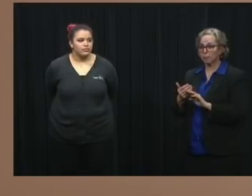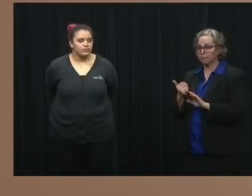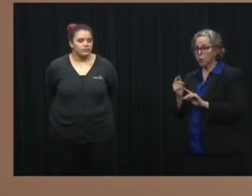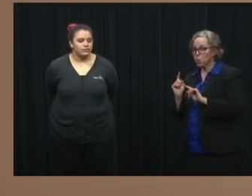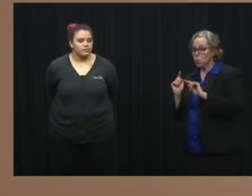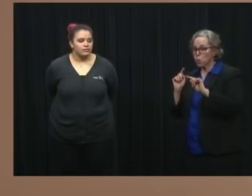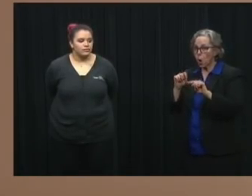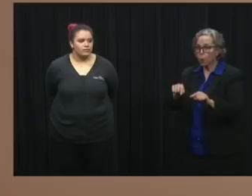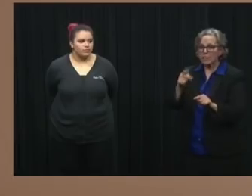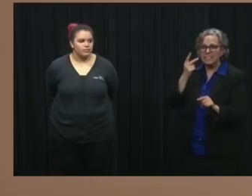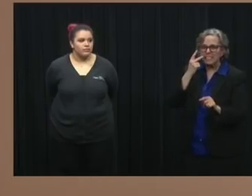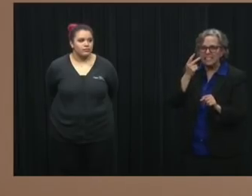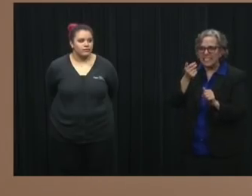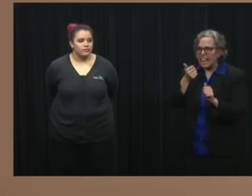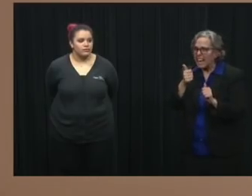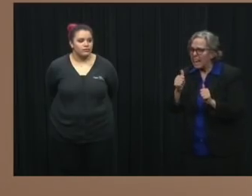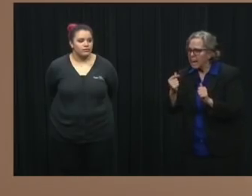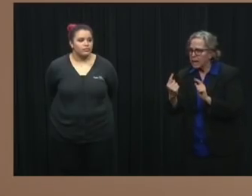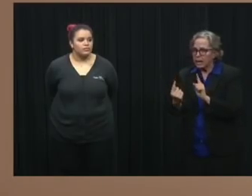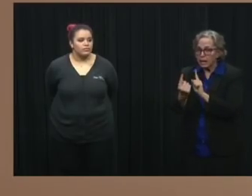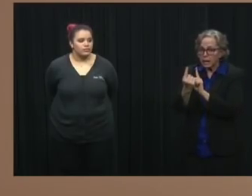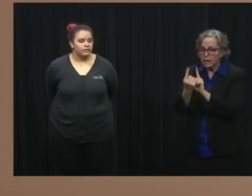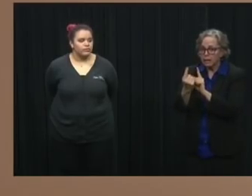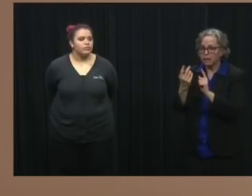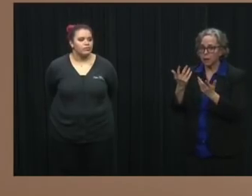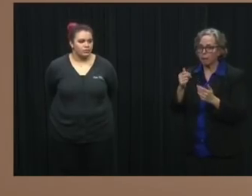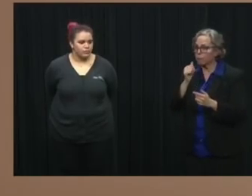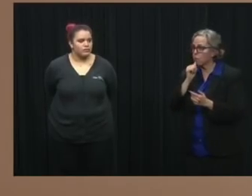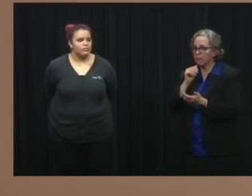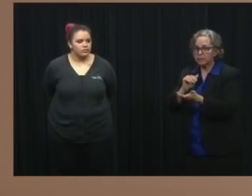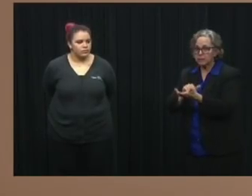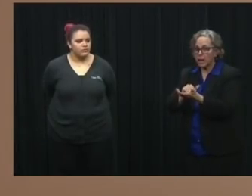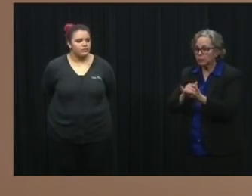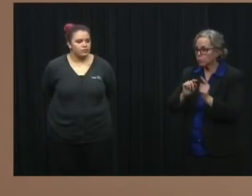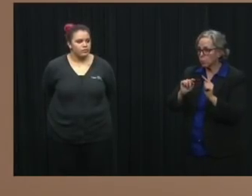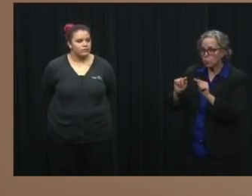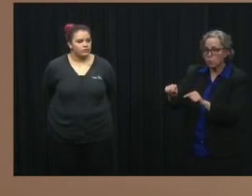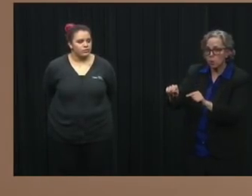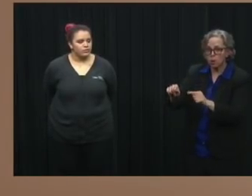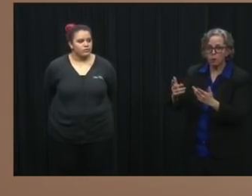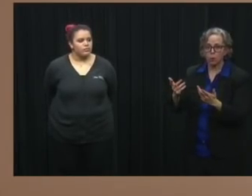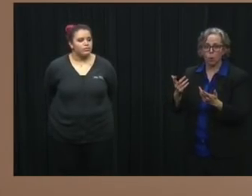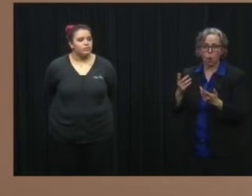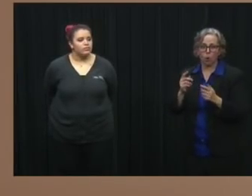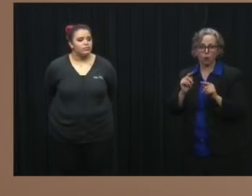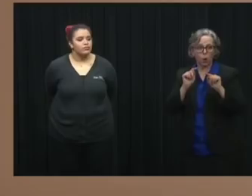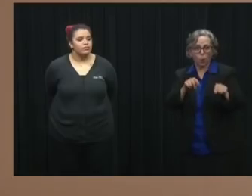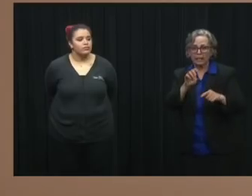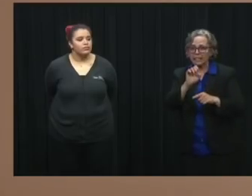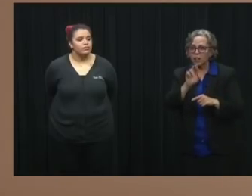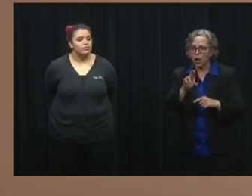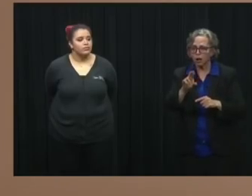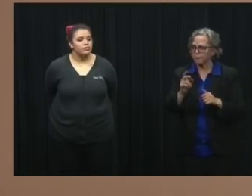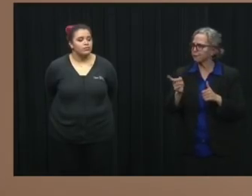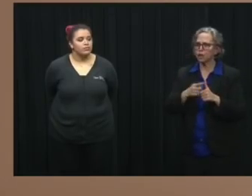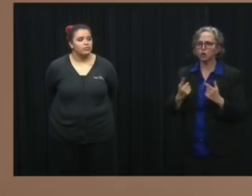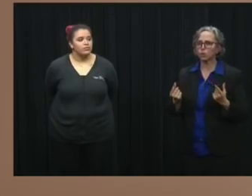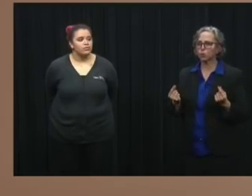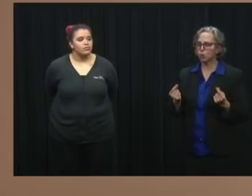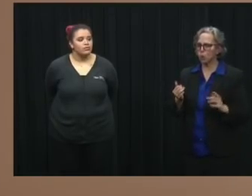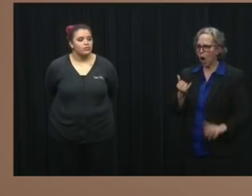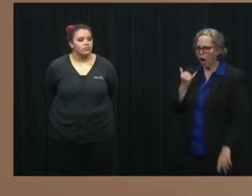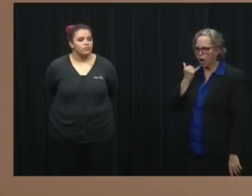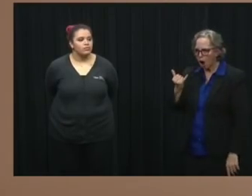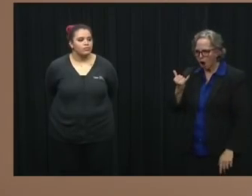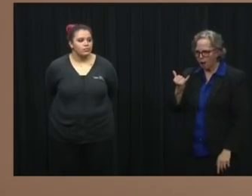not doing it by telemedicine, before you go to an emergency room, if you can call first, that is a great thing that we all